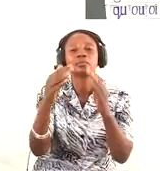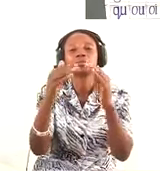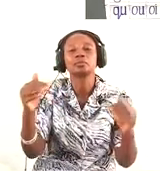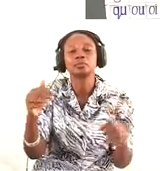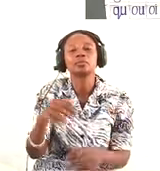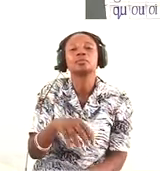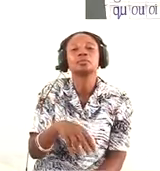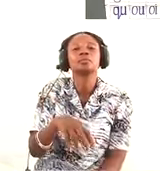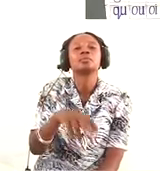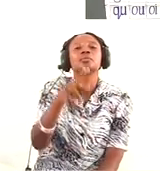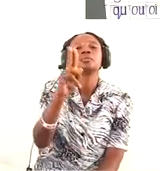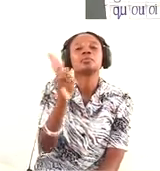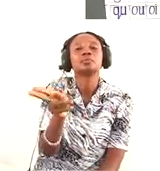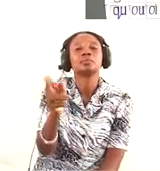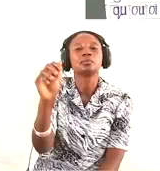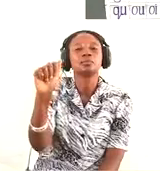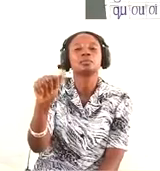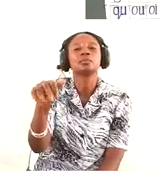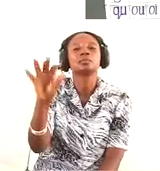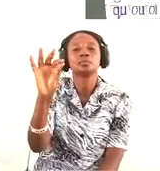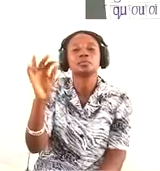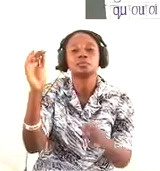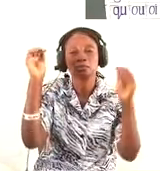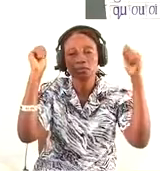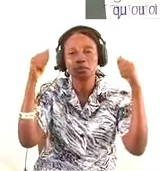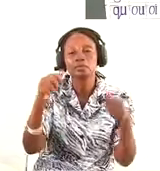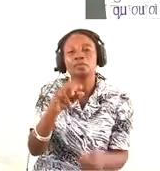Hat. Hot.